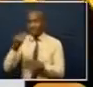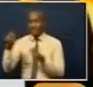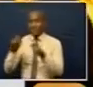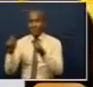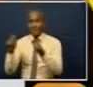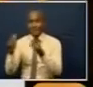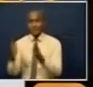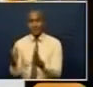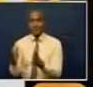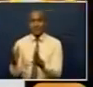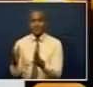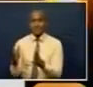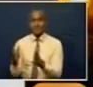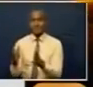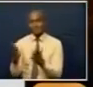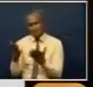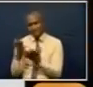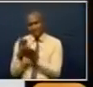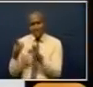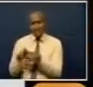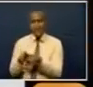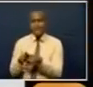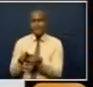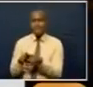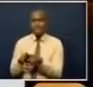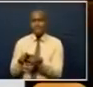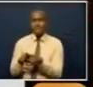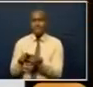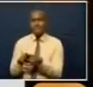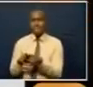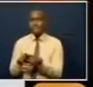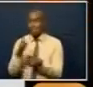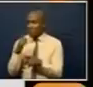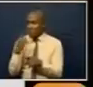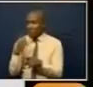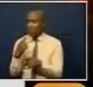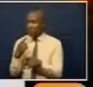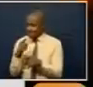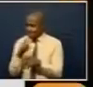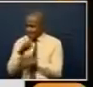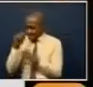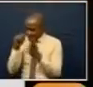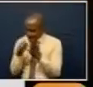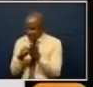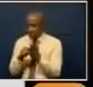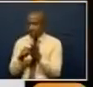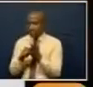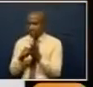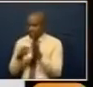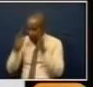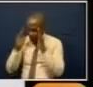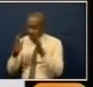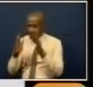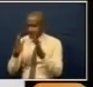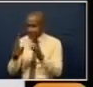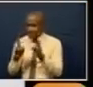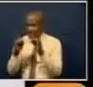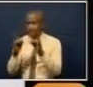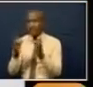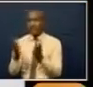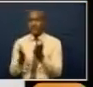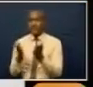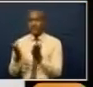or you know, something similar, who are the central point for delivery of services. So with garbage, I know in Nairobi